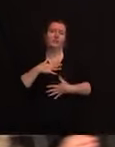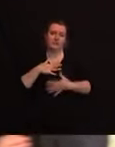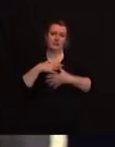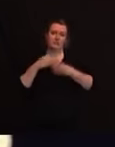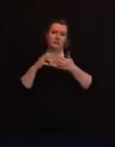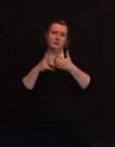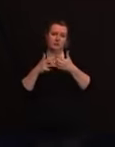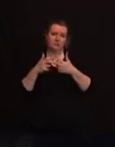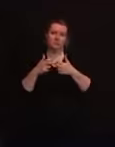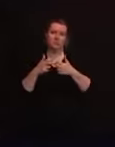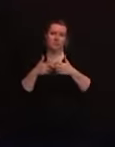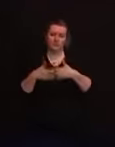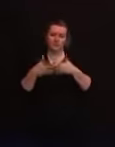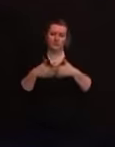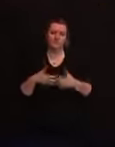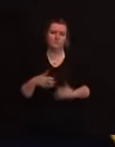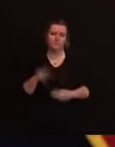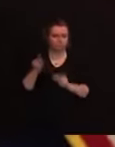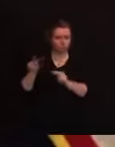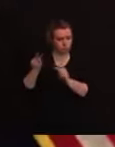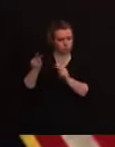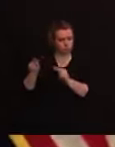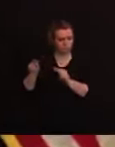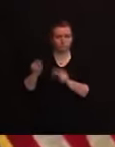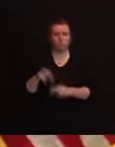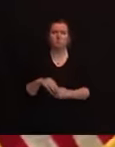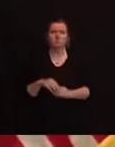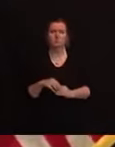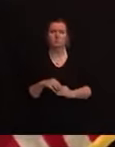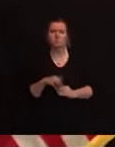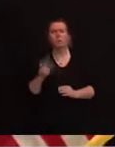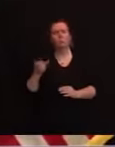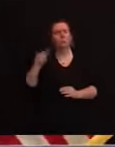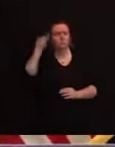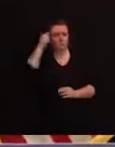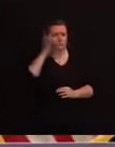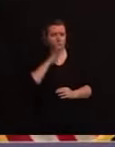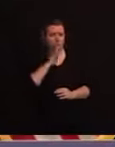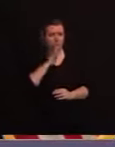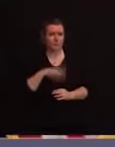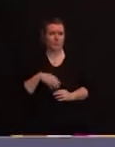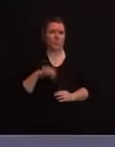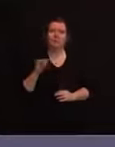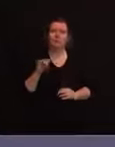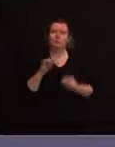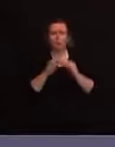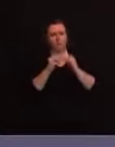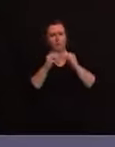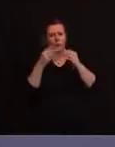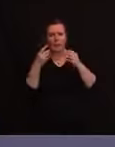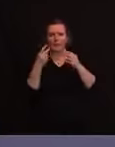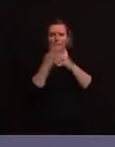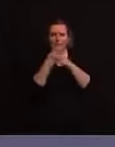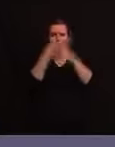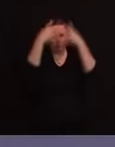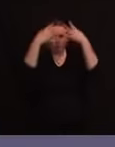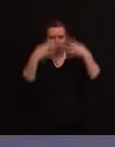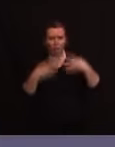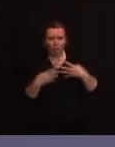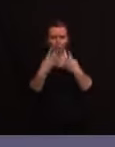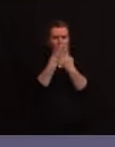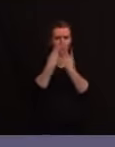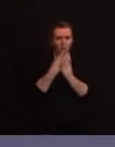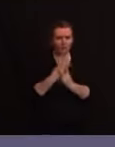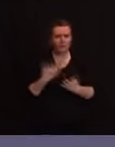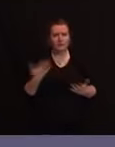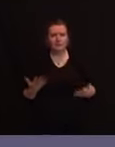This should never become abstract, and this is never mathematical. These are human lives we're talking about. But there is, Judy, a certain